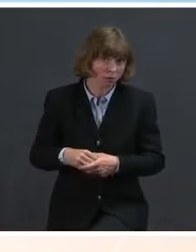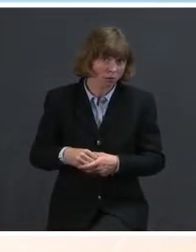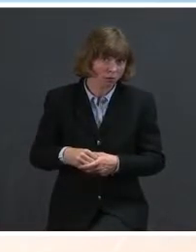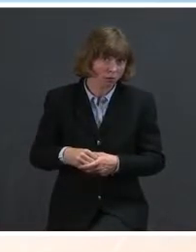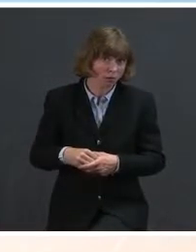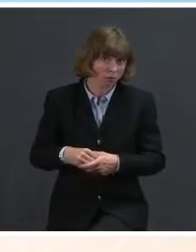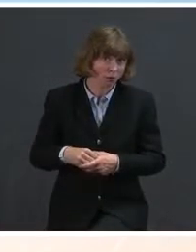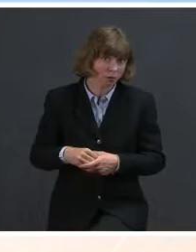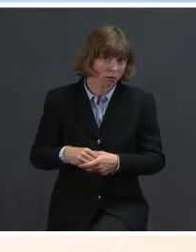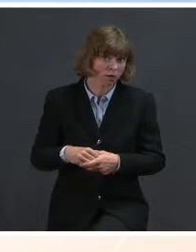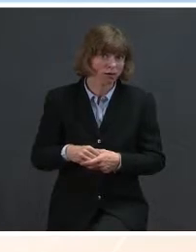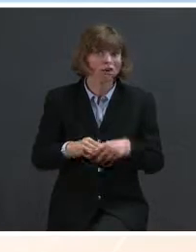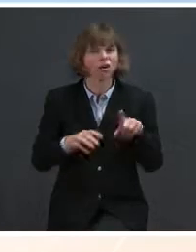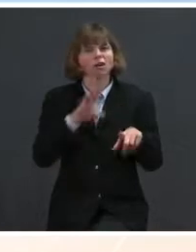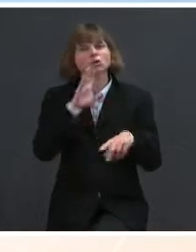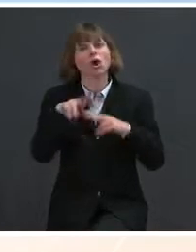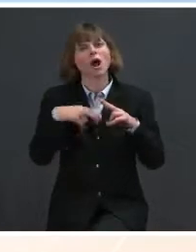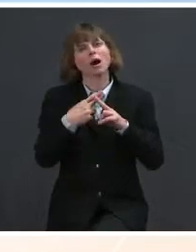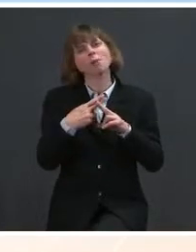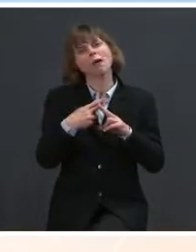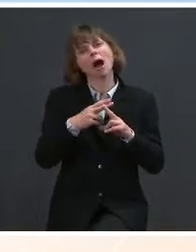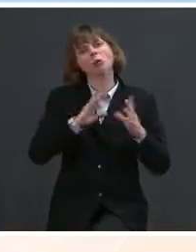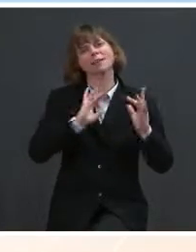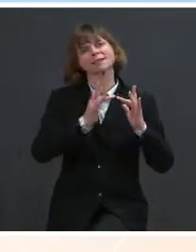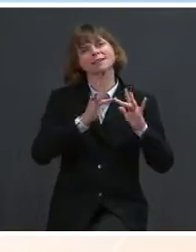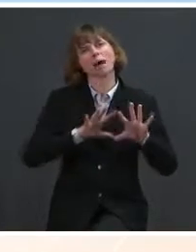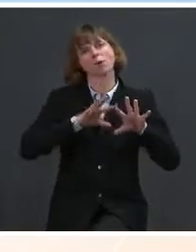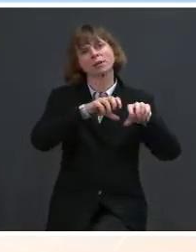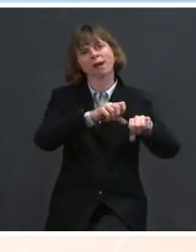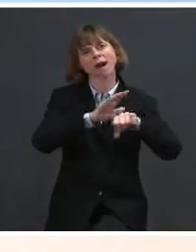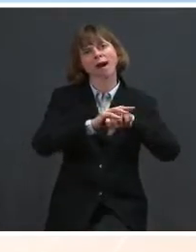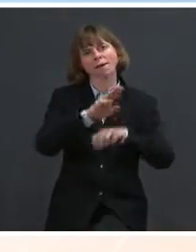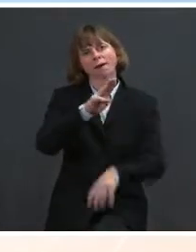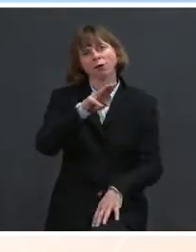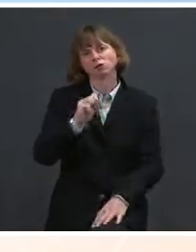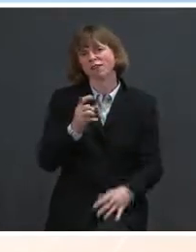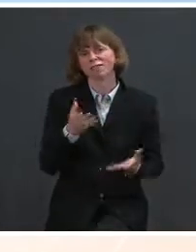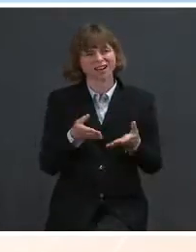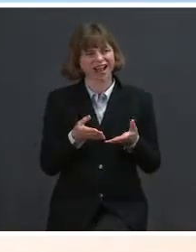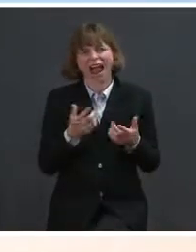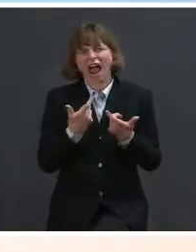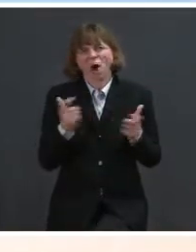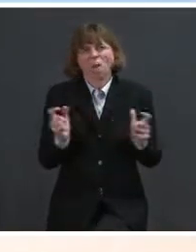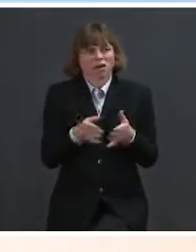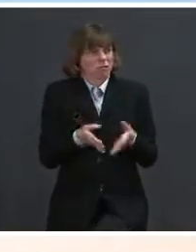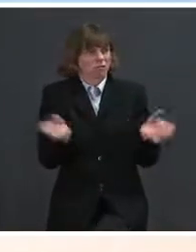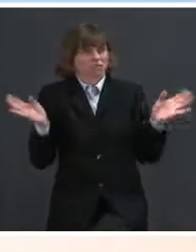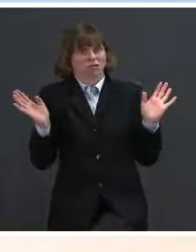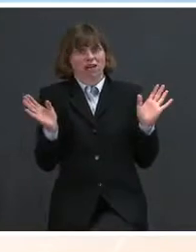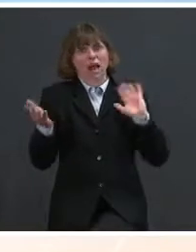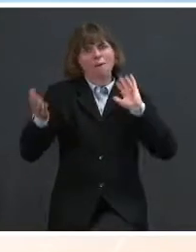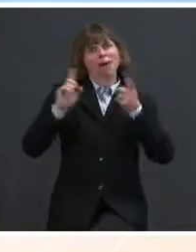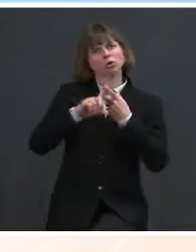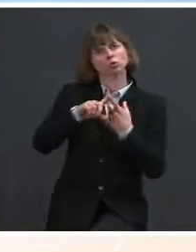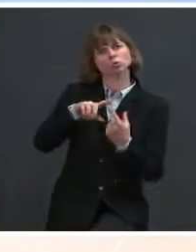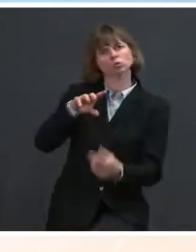Microsoft, can you give us a sense at all of the scope and scale of this, how it might compare to SolarWinds, and is this still